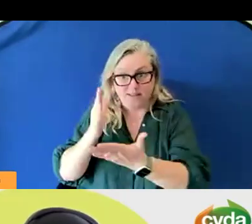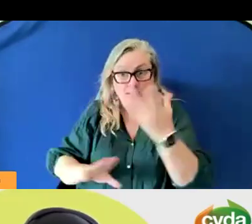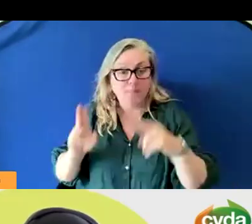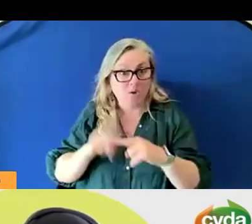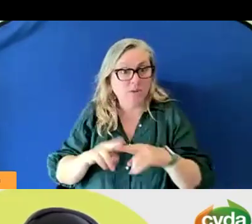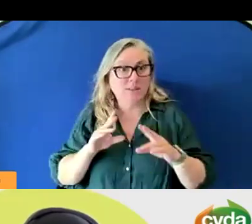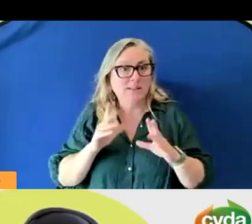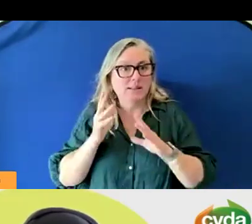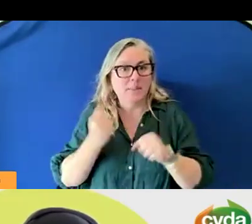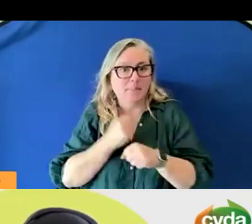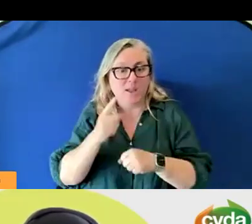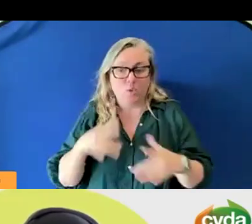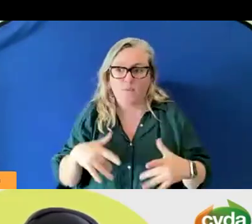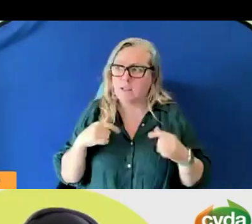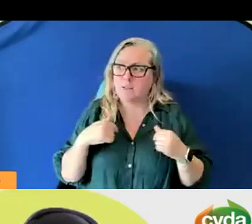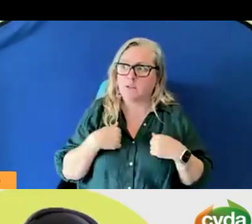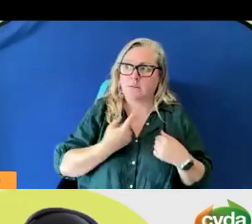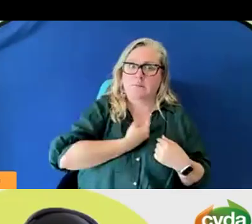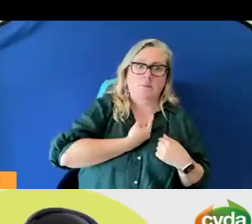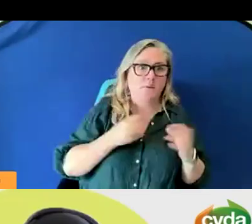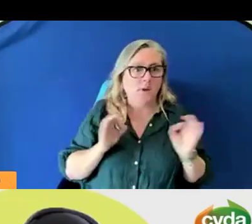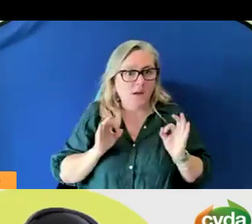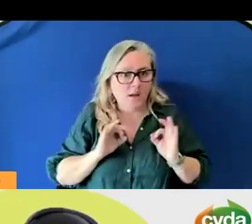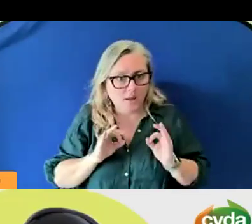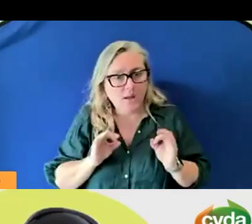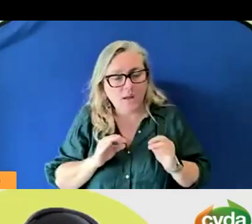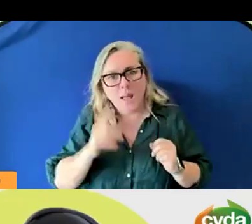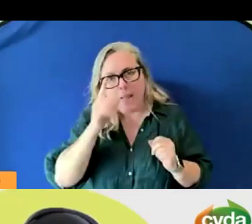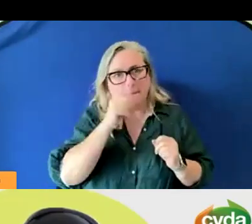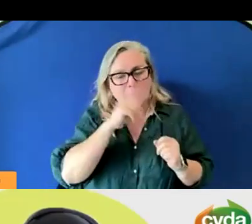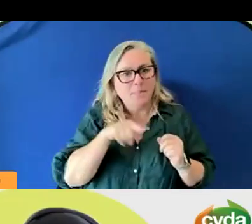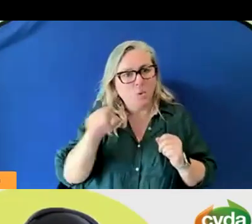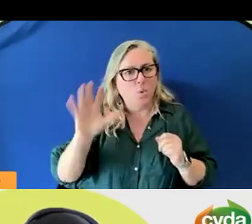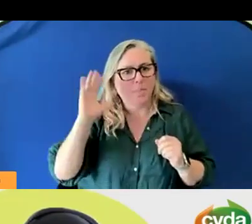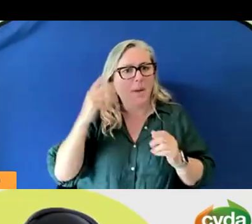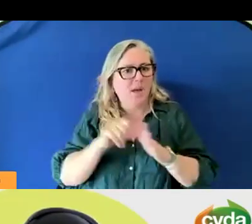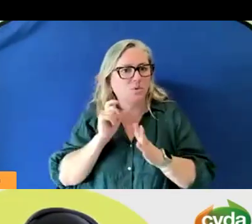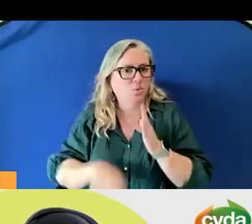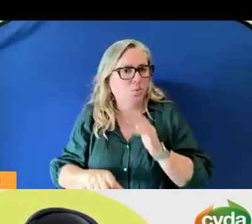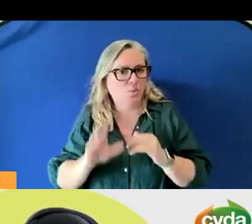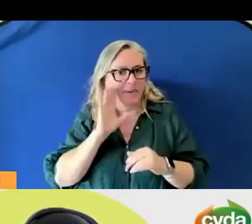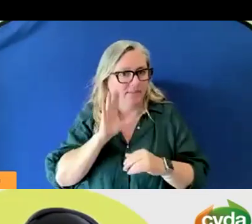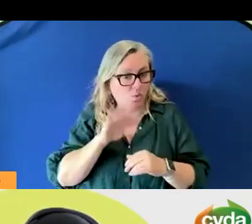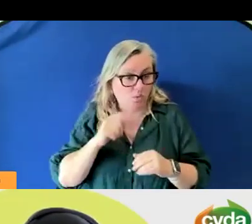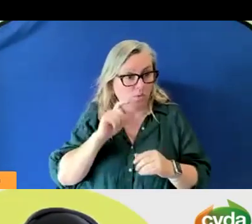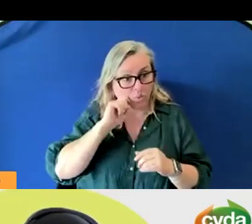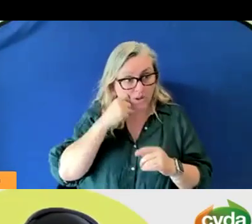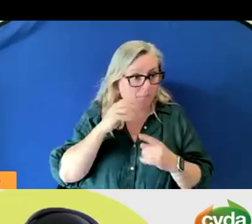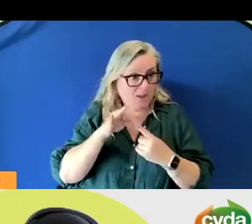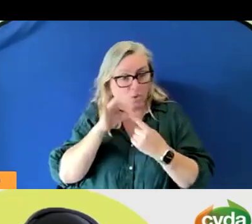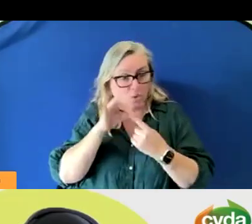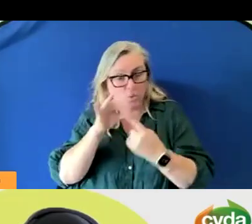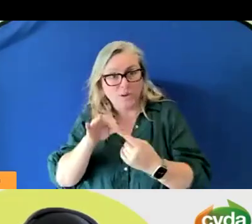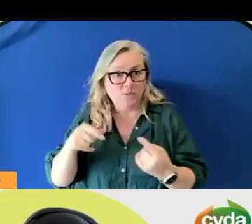alone. There are people here that have walked this path before, and they understand that it's going to be unique for me or for me